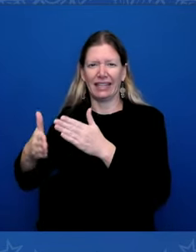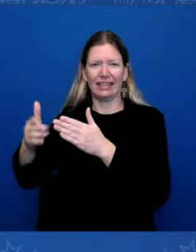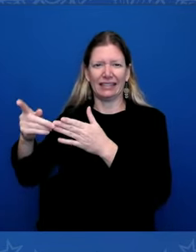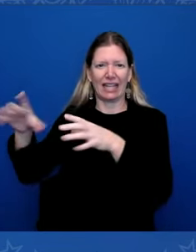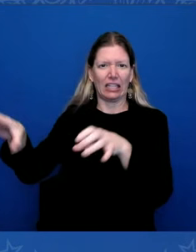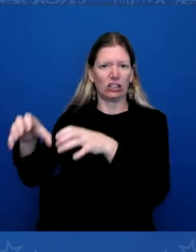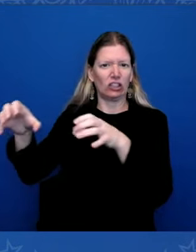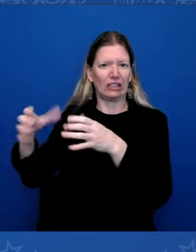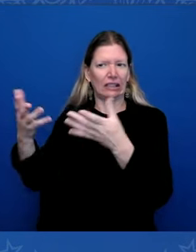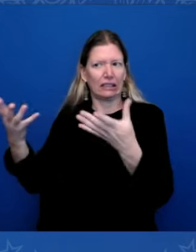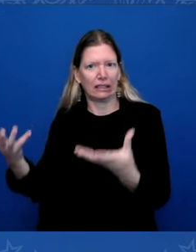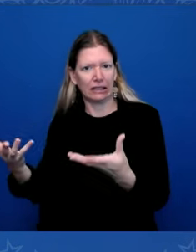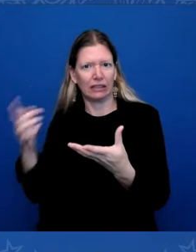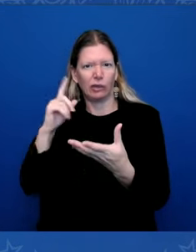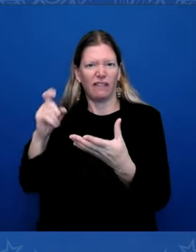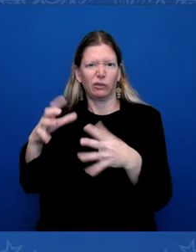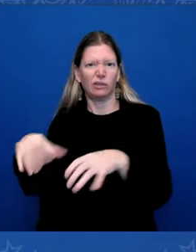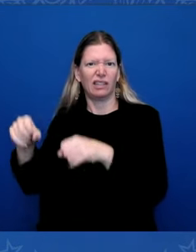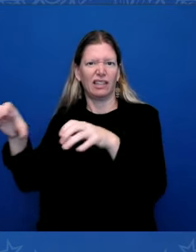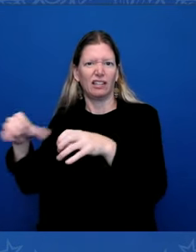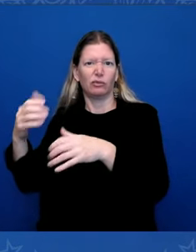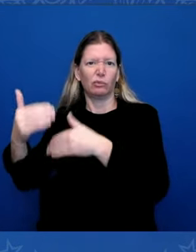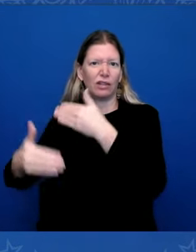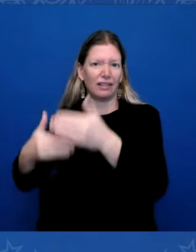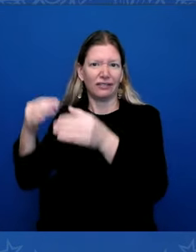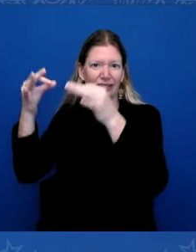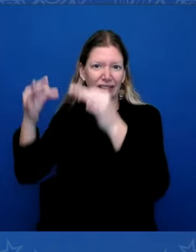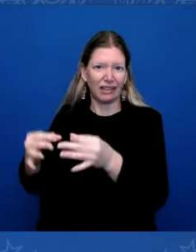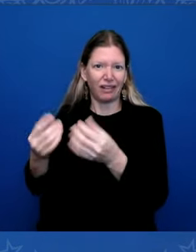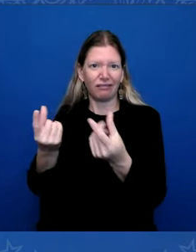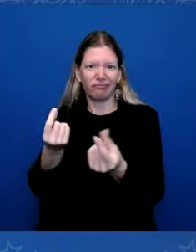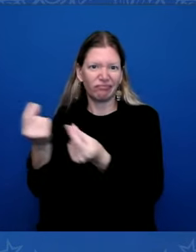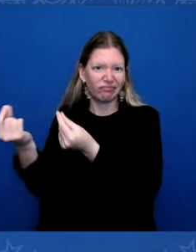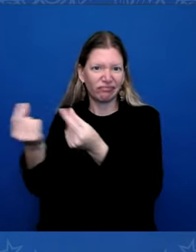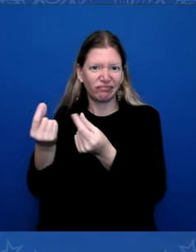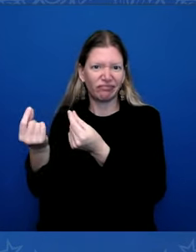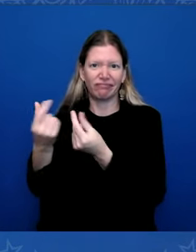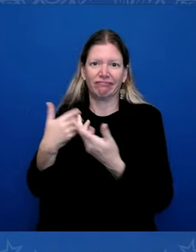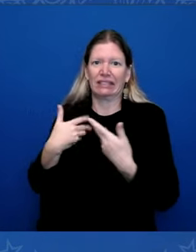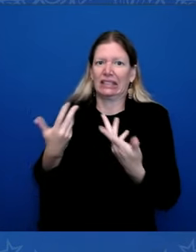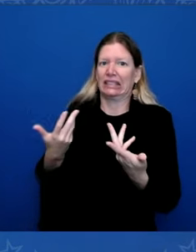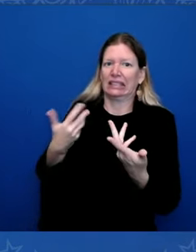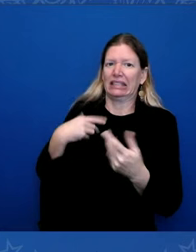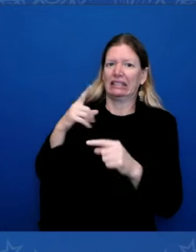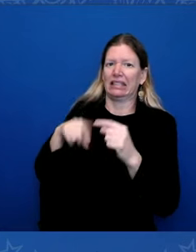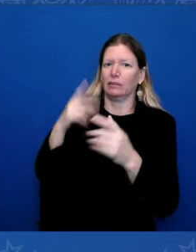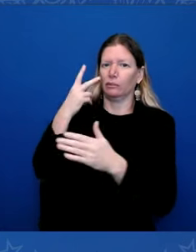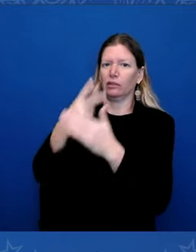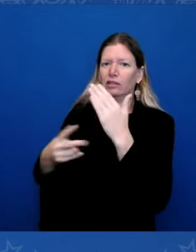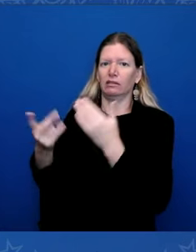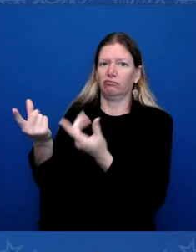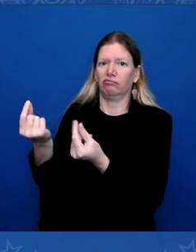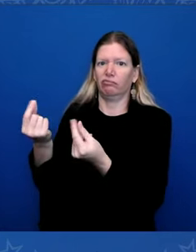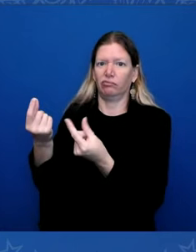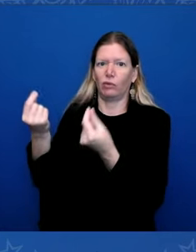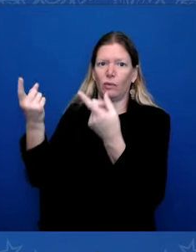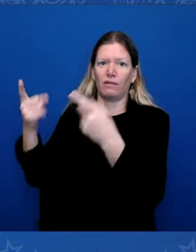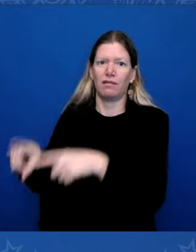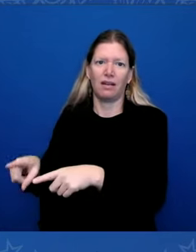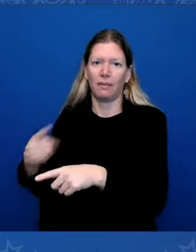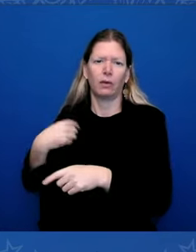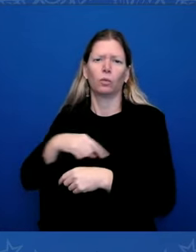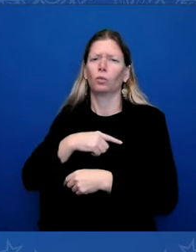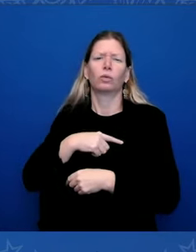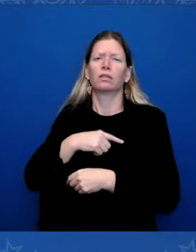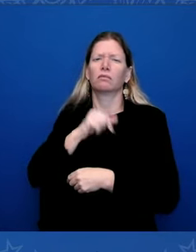not going to predict what way it will come out, but we're not looking to decouple from China. What I'm not going to do